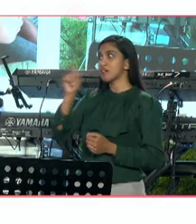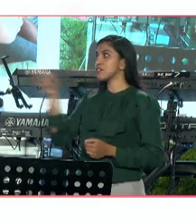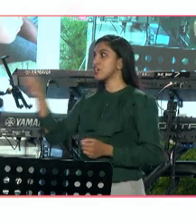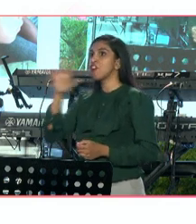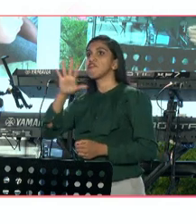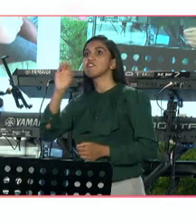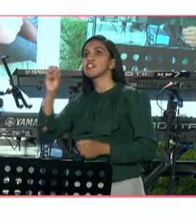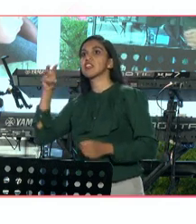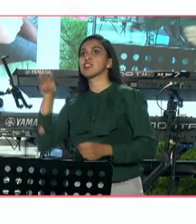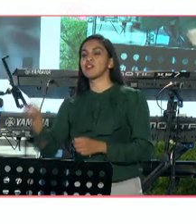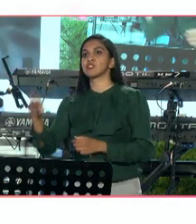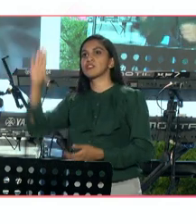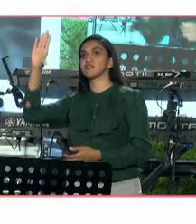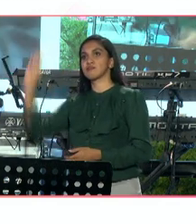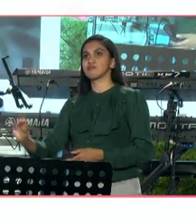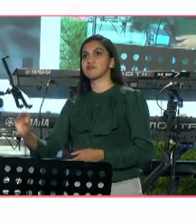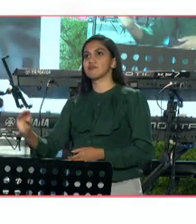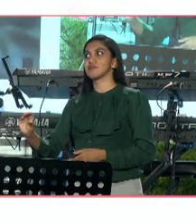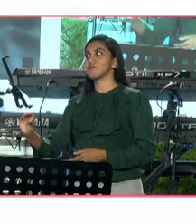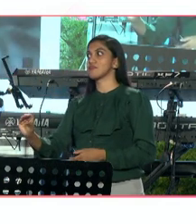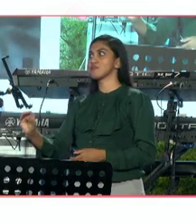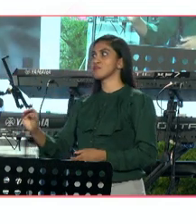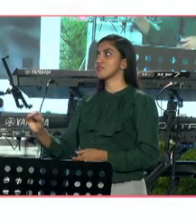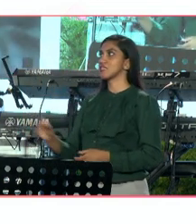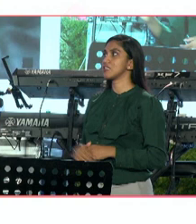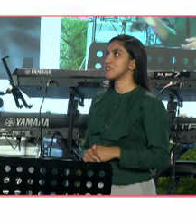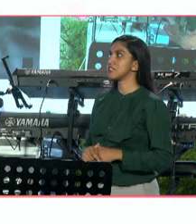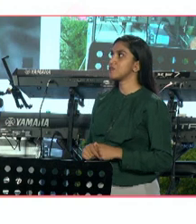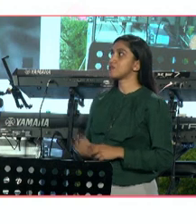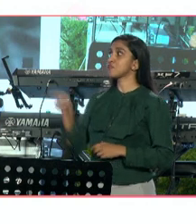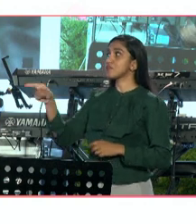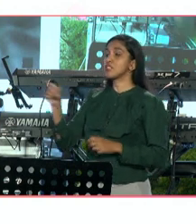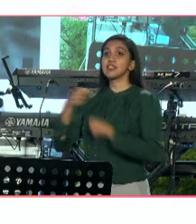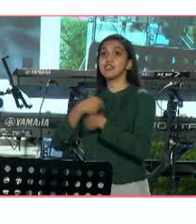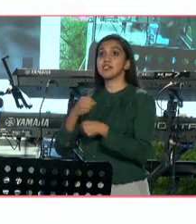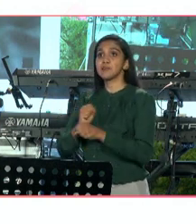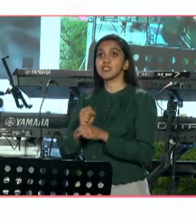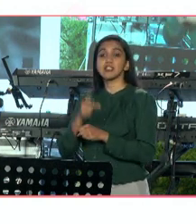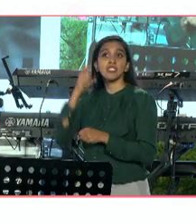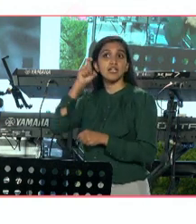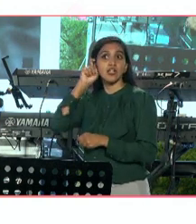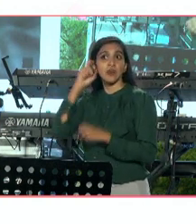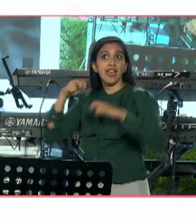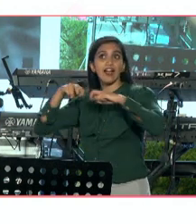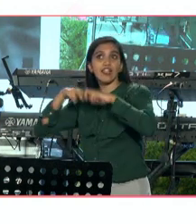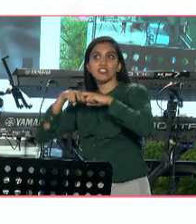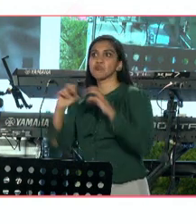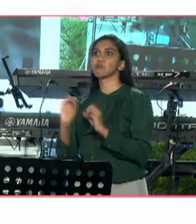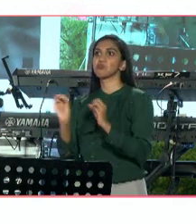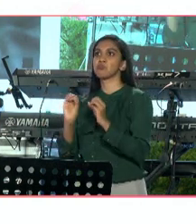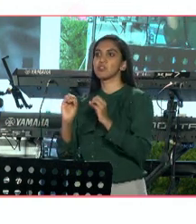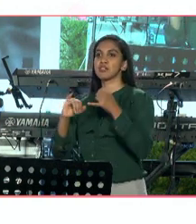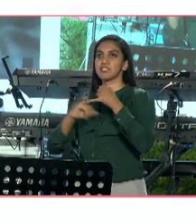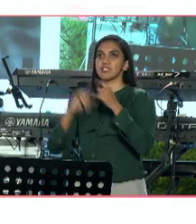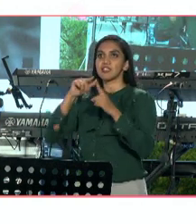approximately. So this is how our product look like. It's made up of a non-allergic silicone composite. We are